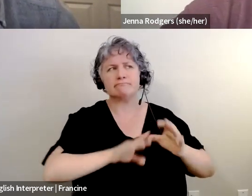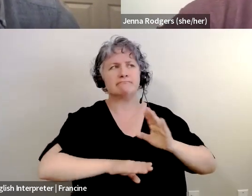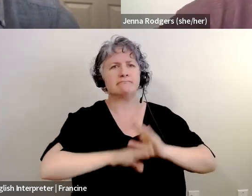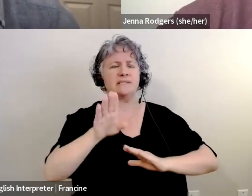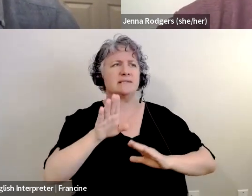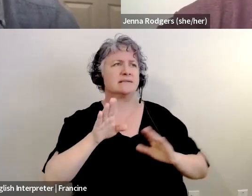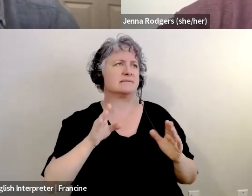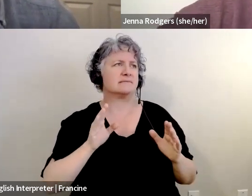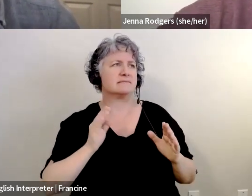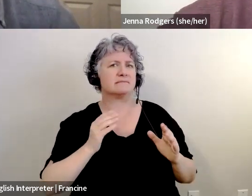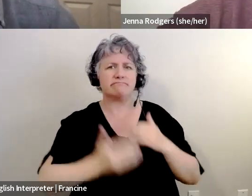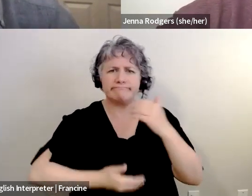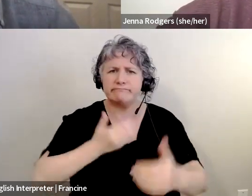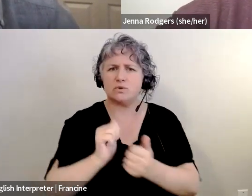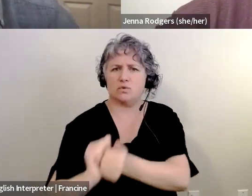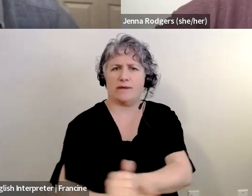practices that allow us to move forward together.